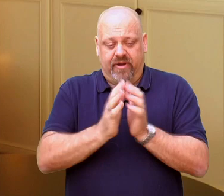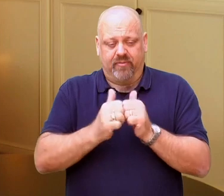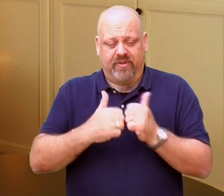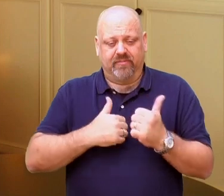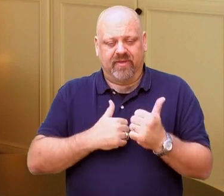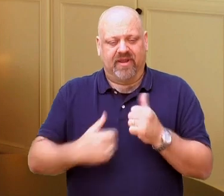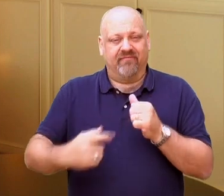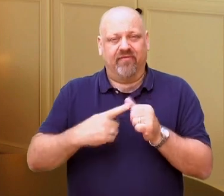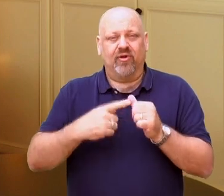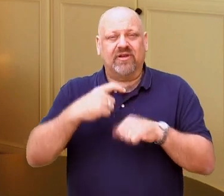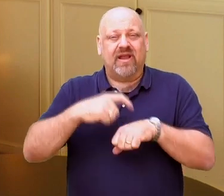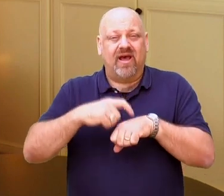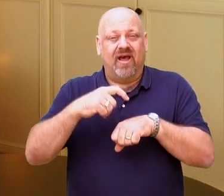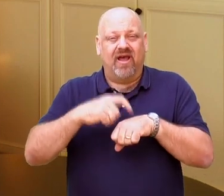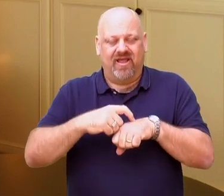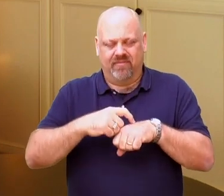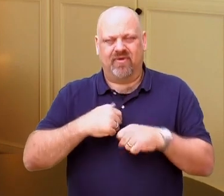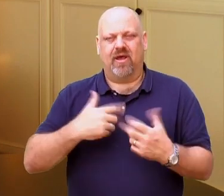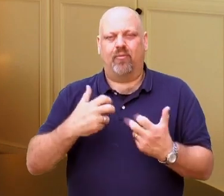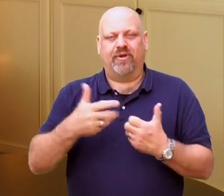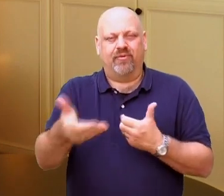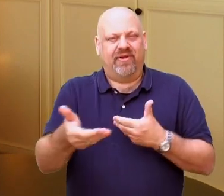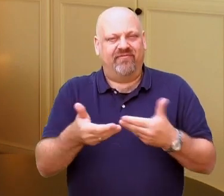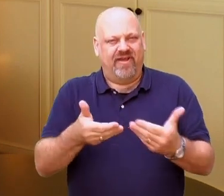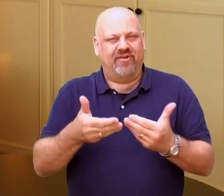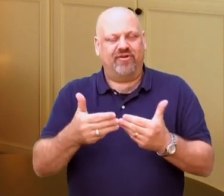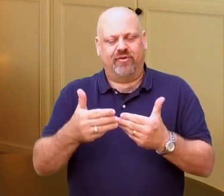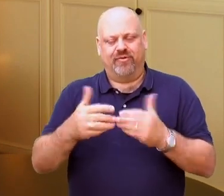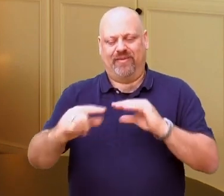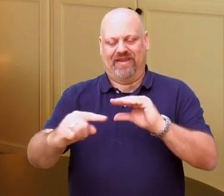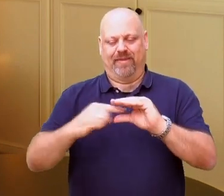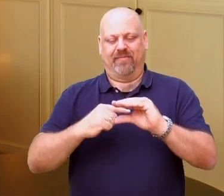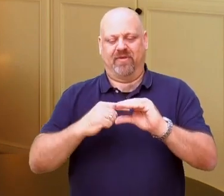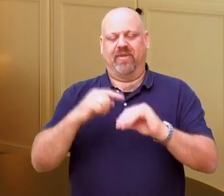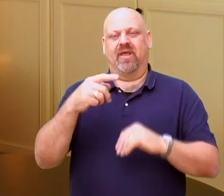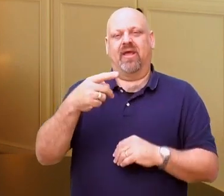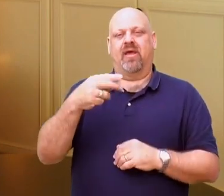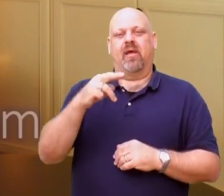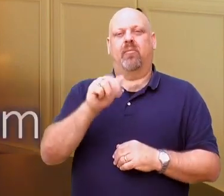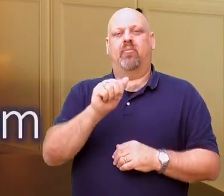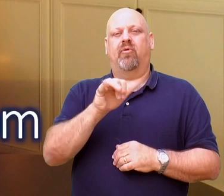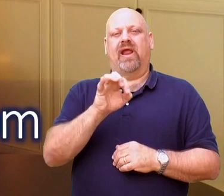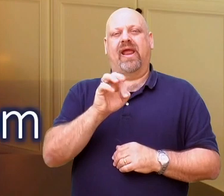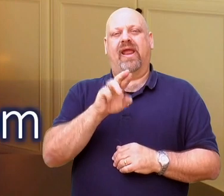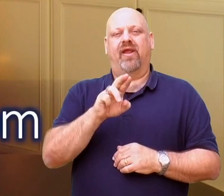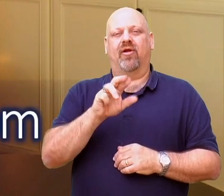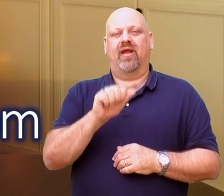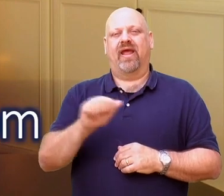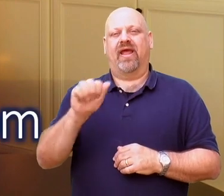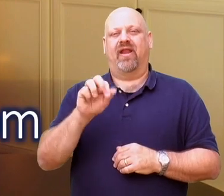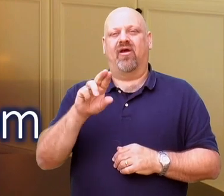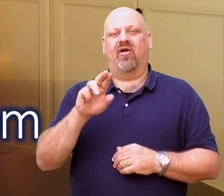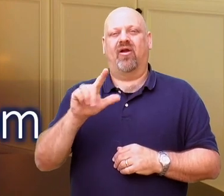that prayer with me for the very first time, then I want to invite you to send me an email at